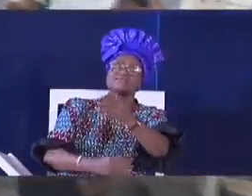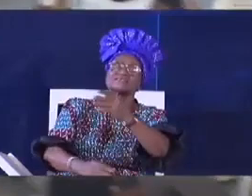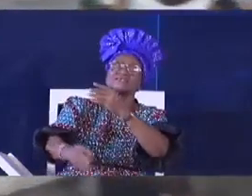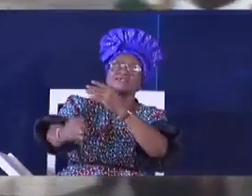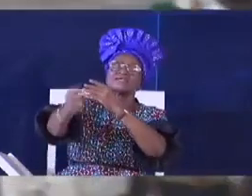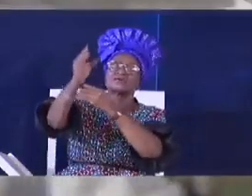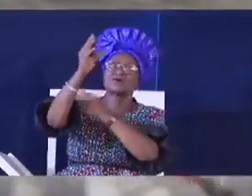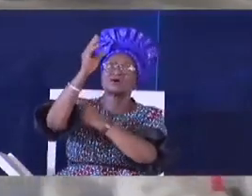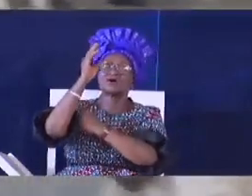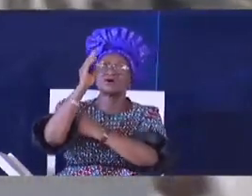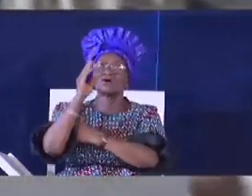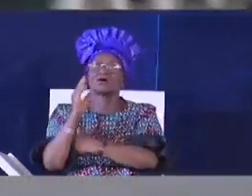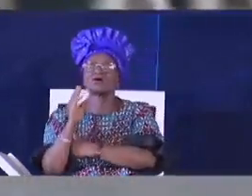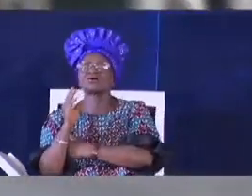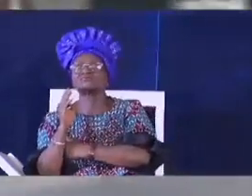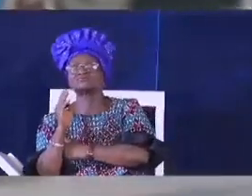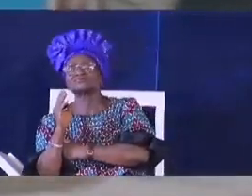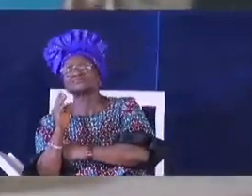mighty